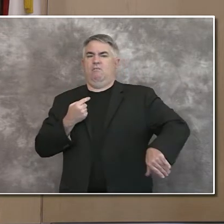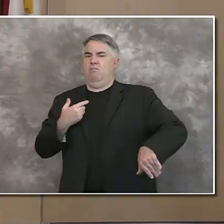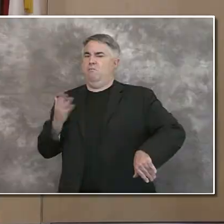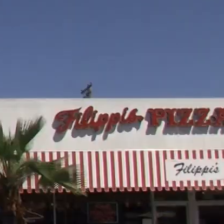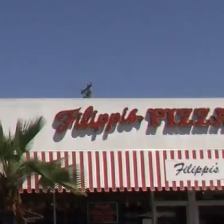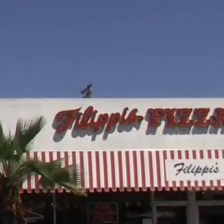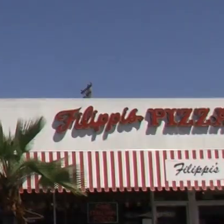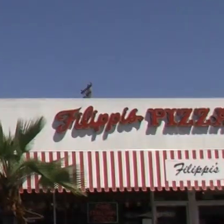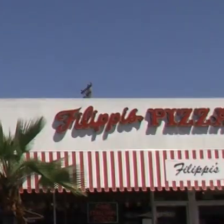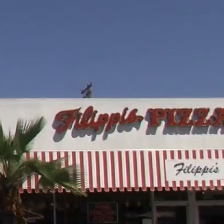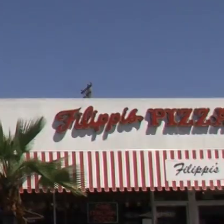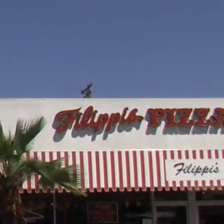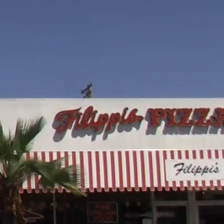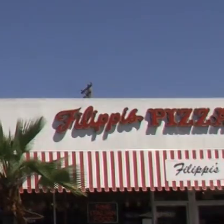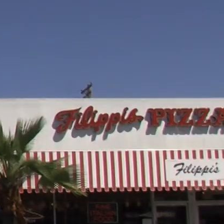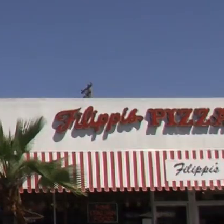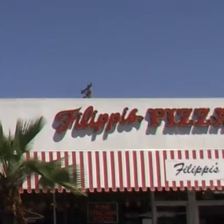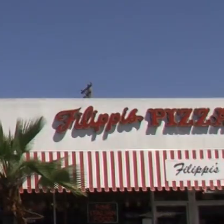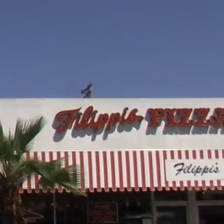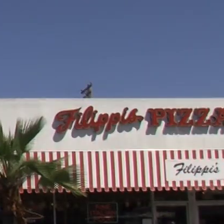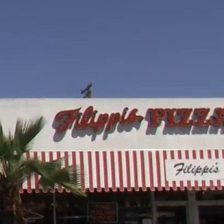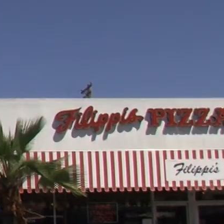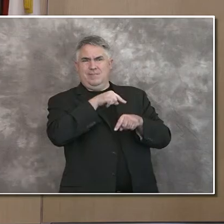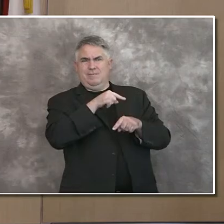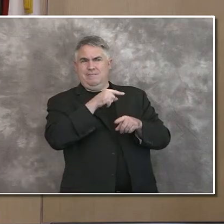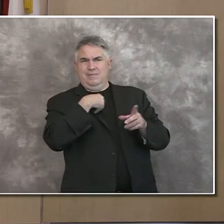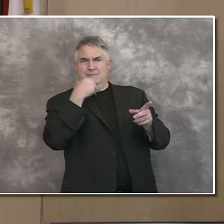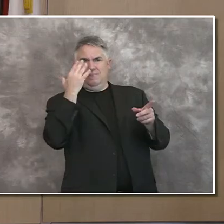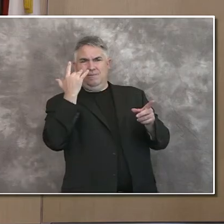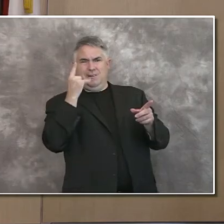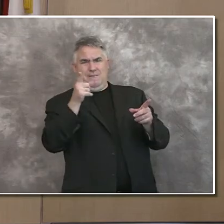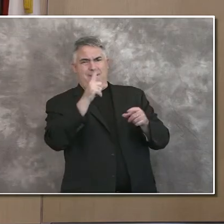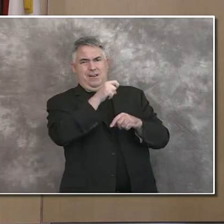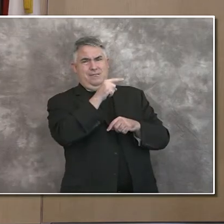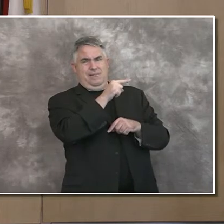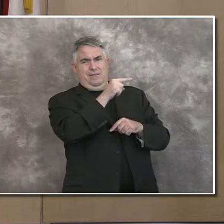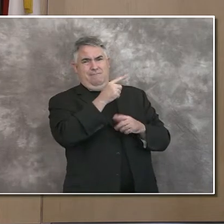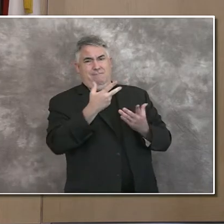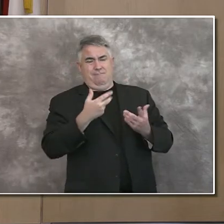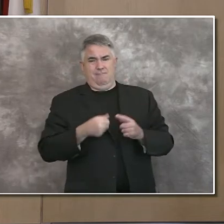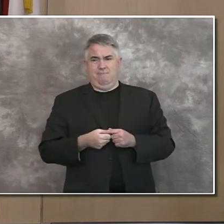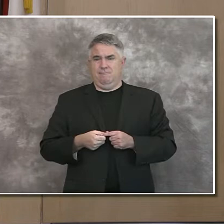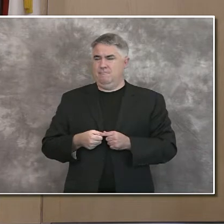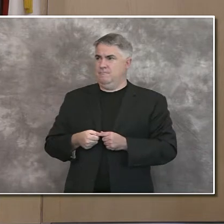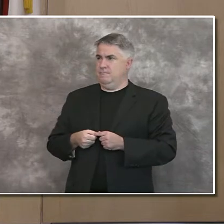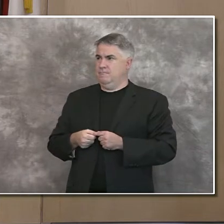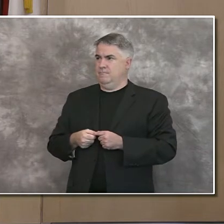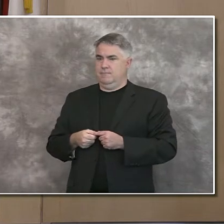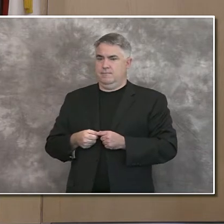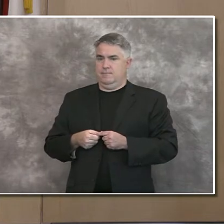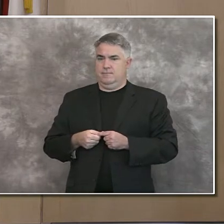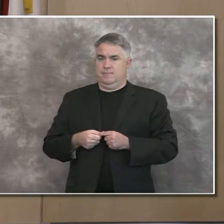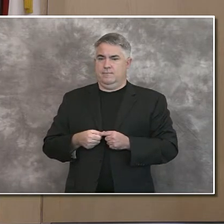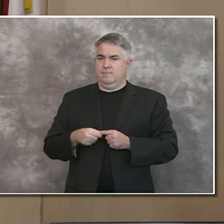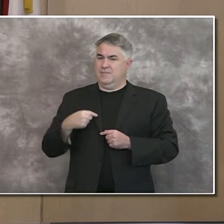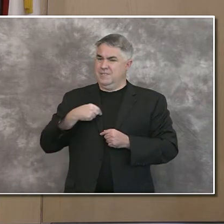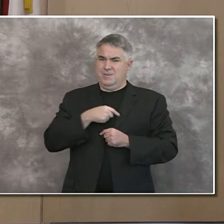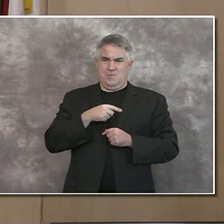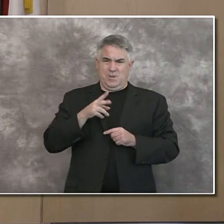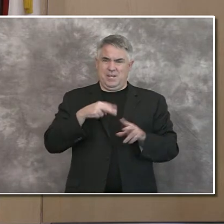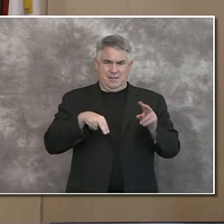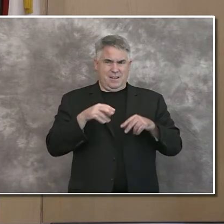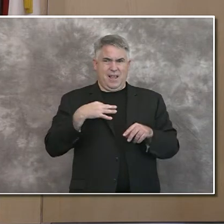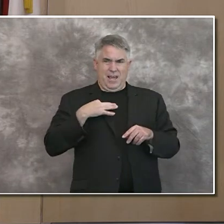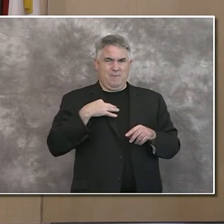Wilma Wooten says once the reopening plan was finished, they shared it. We've reviewed the application with them,